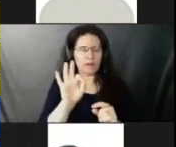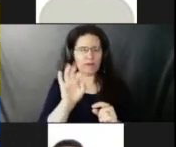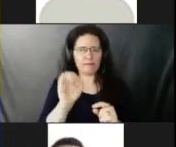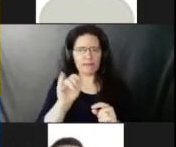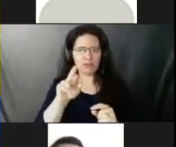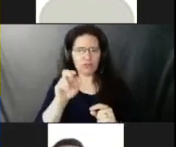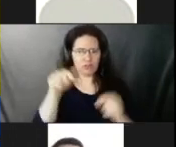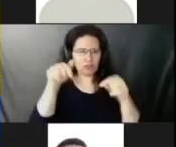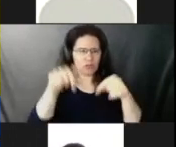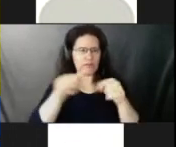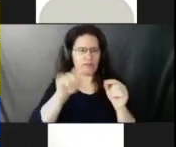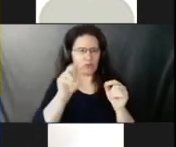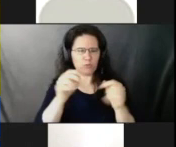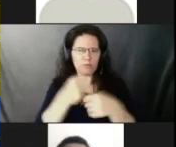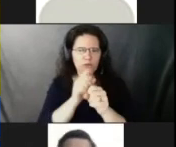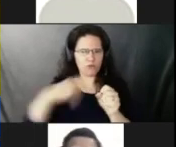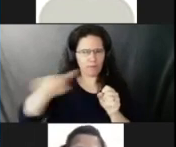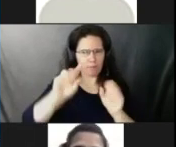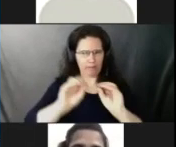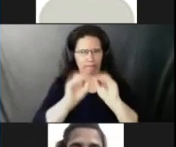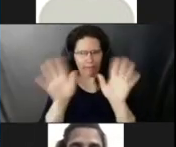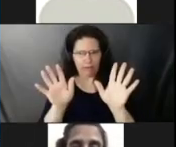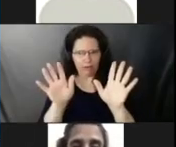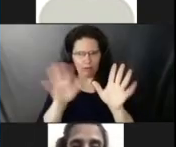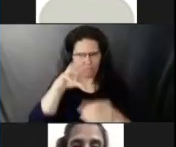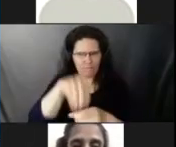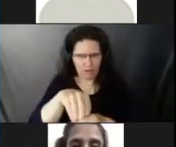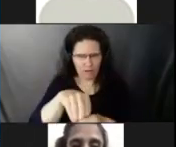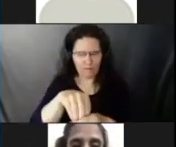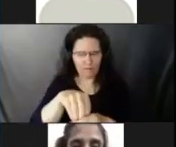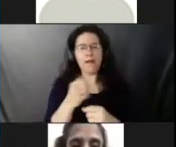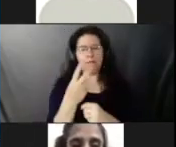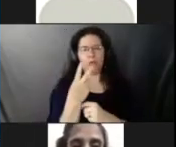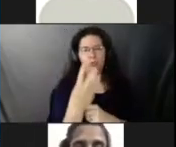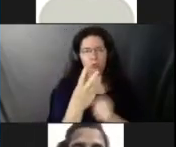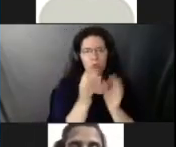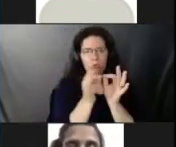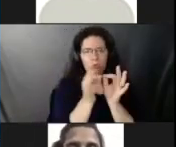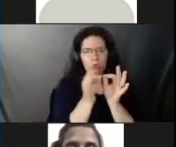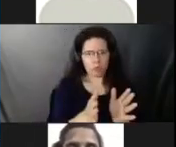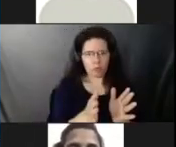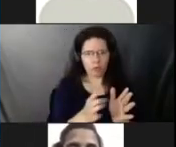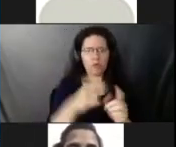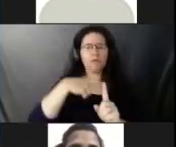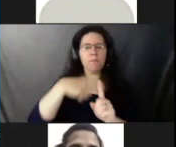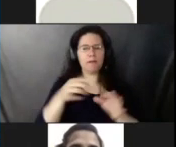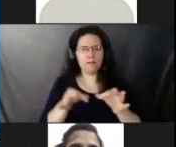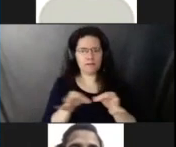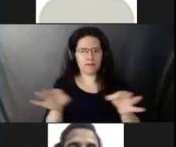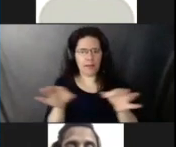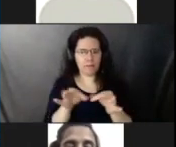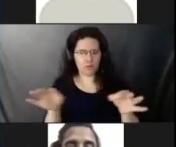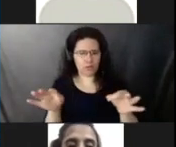attendees can navigate and participate seamlessly. We have 2 ASL interpreters and a live captioner at this webinar